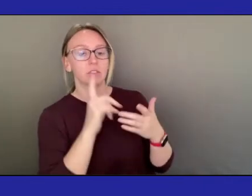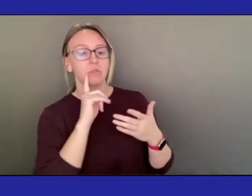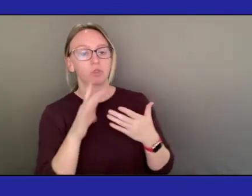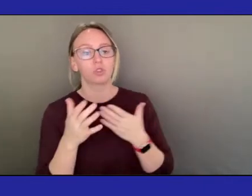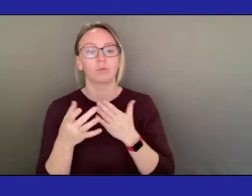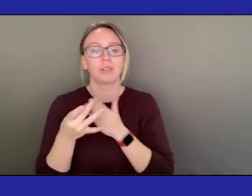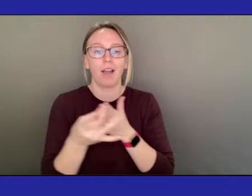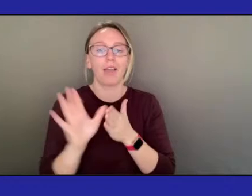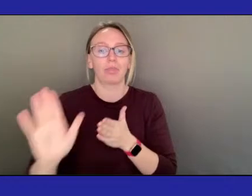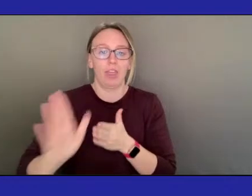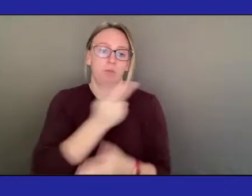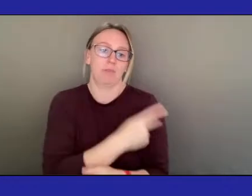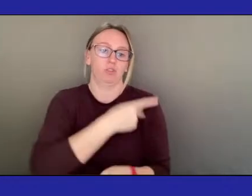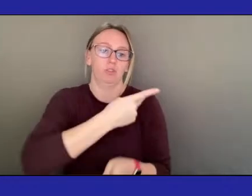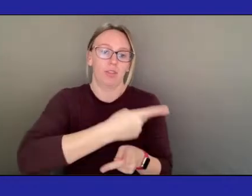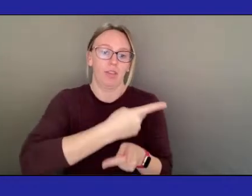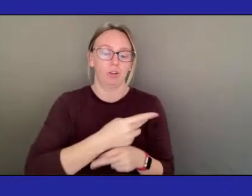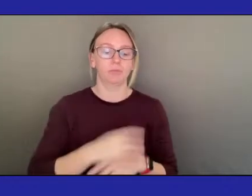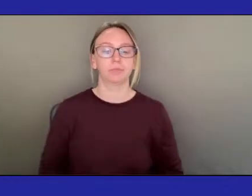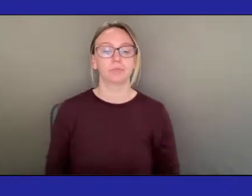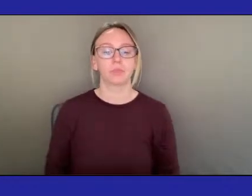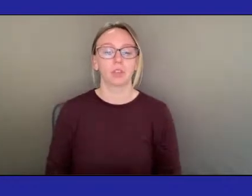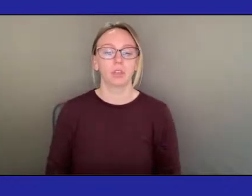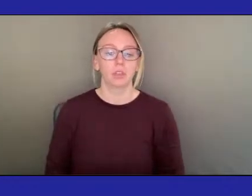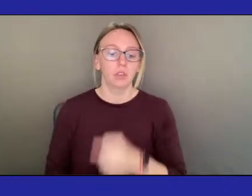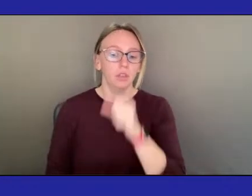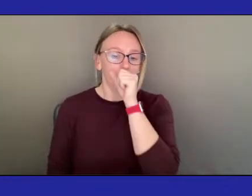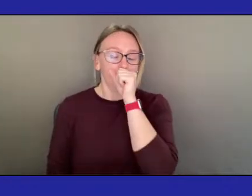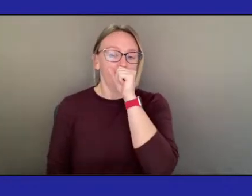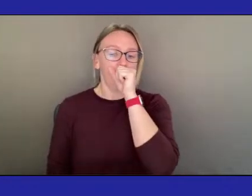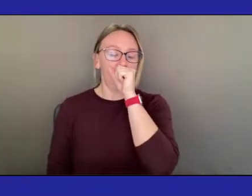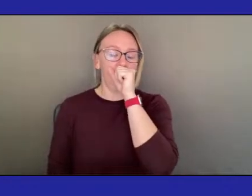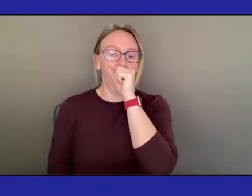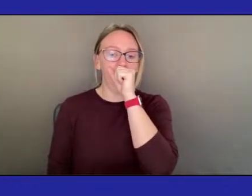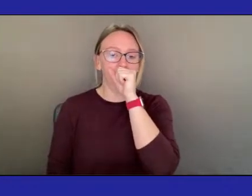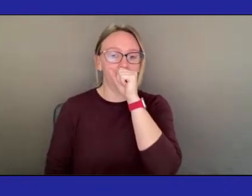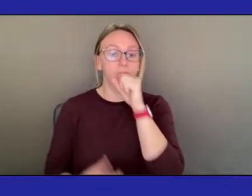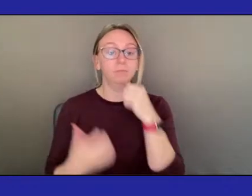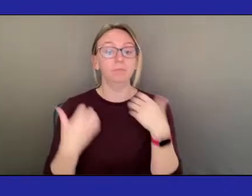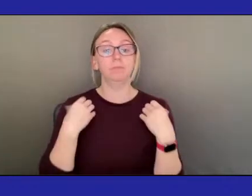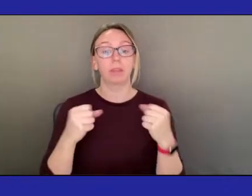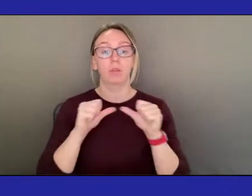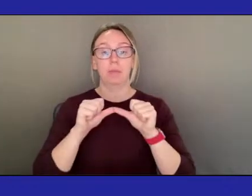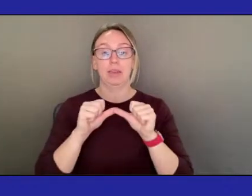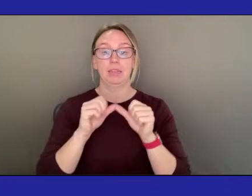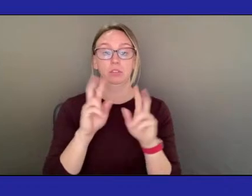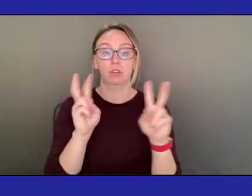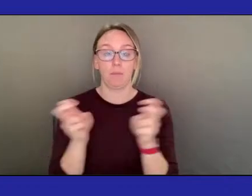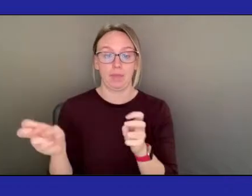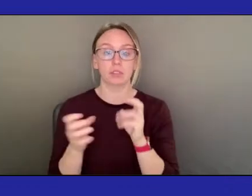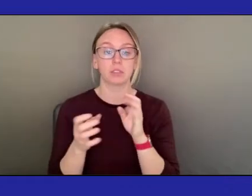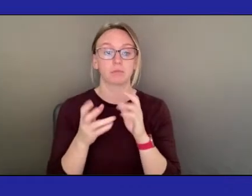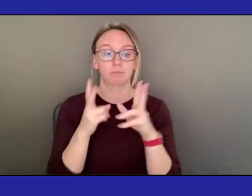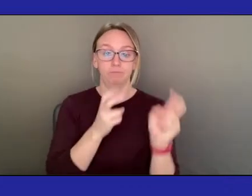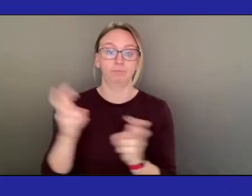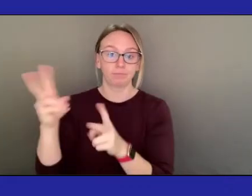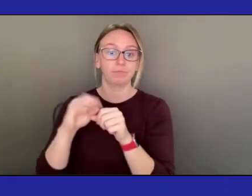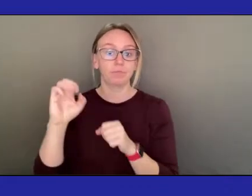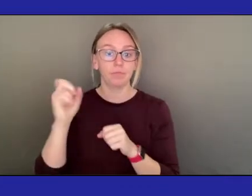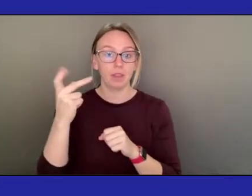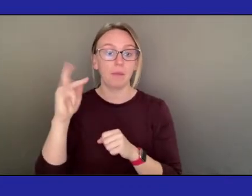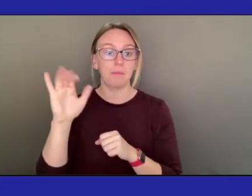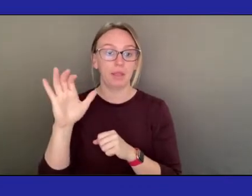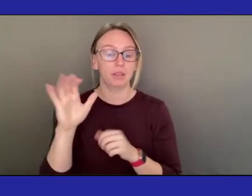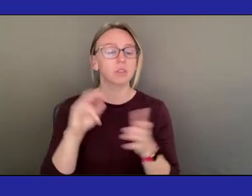please. We also have health maintenance topics that we've built into Epic. And this really just allows for the care